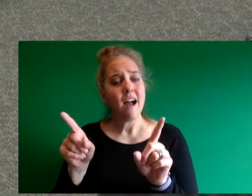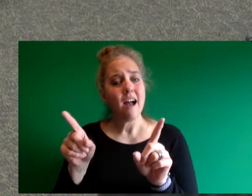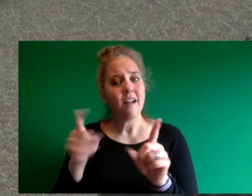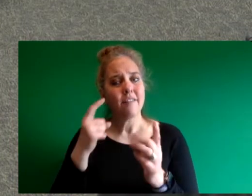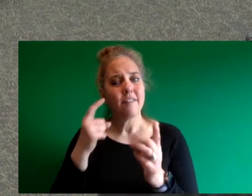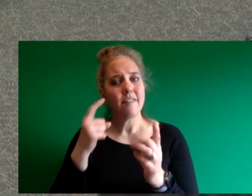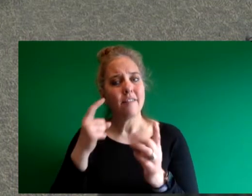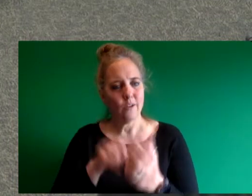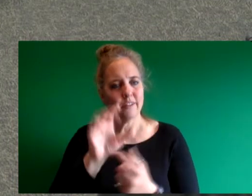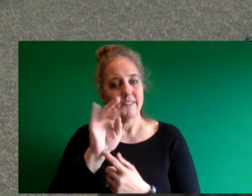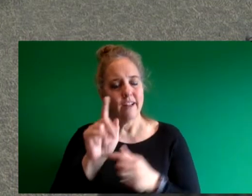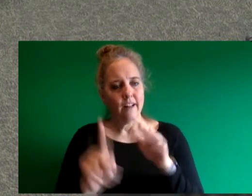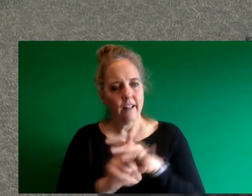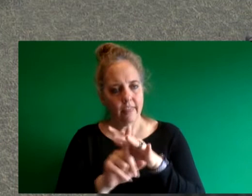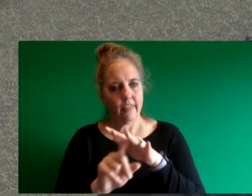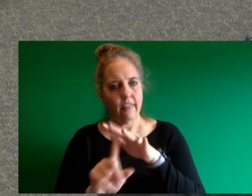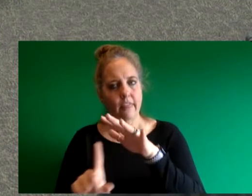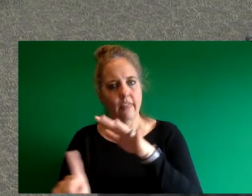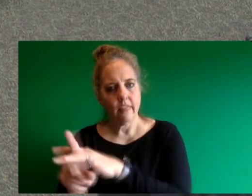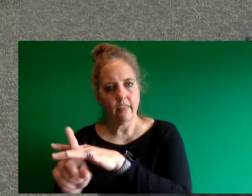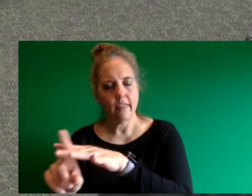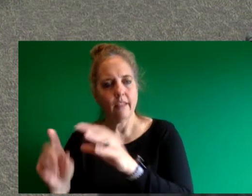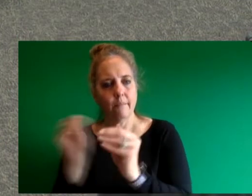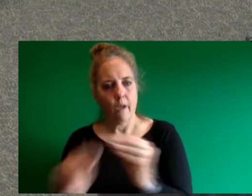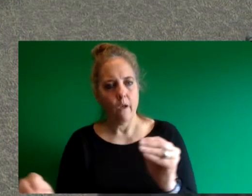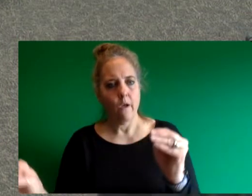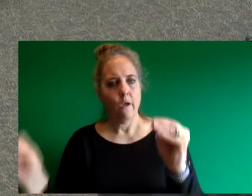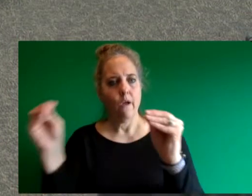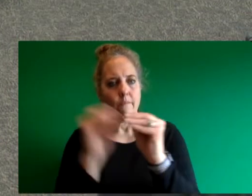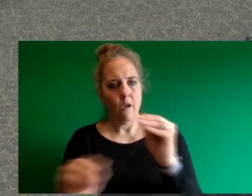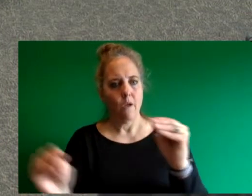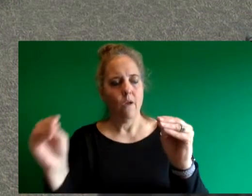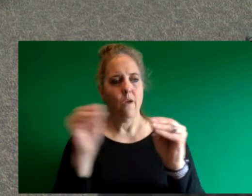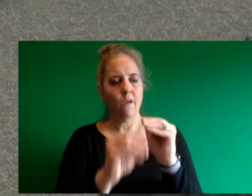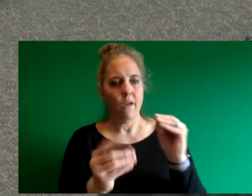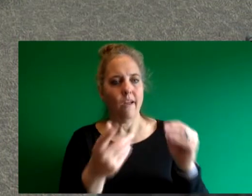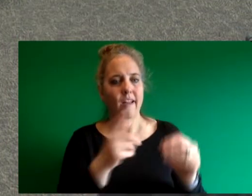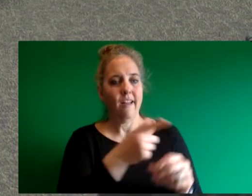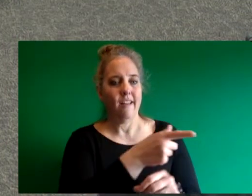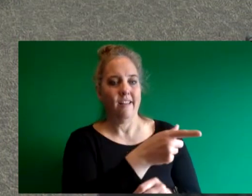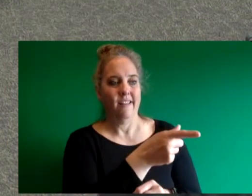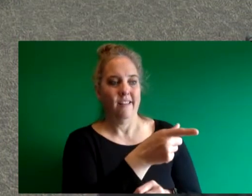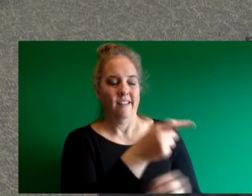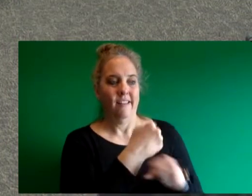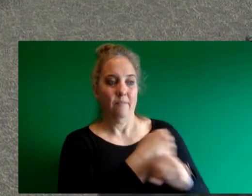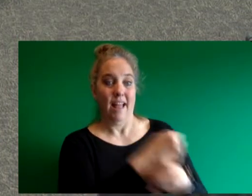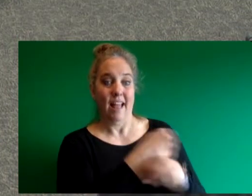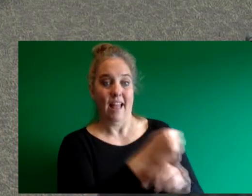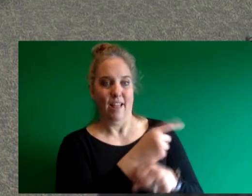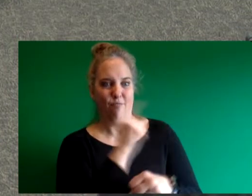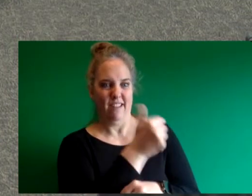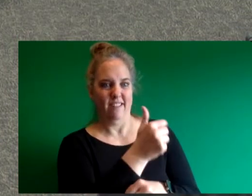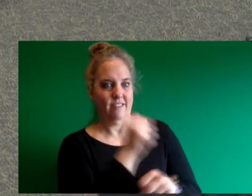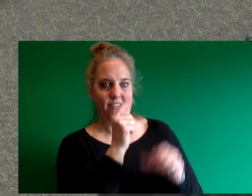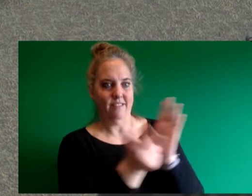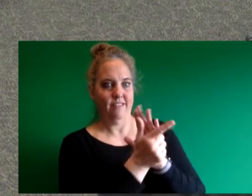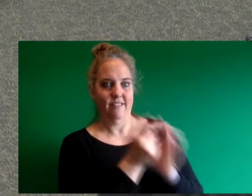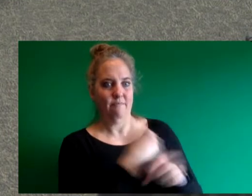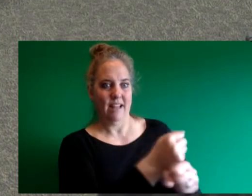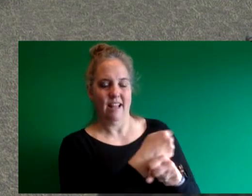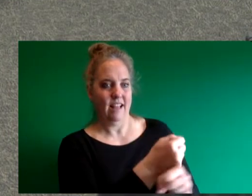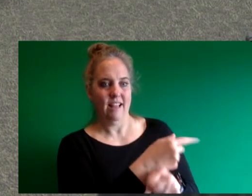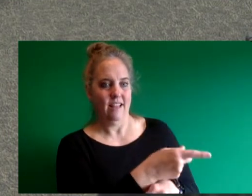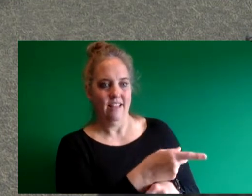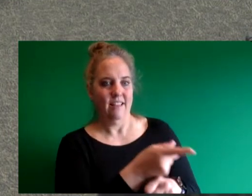illicitly produced prescription medication, right? And so we might see that pressed into a pill, Percocet, other types